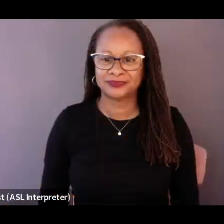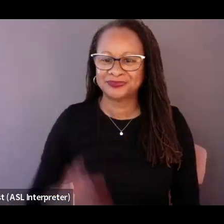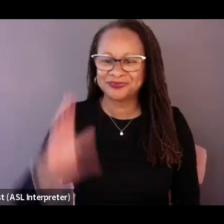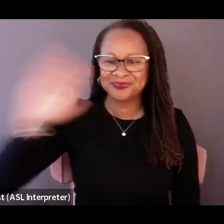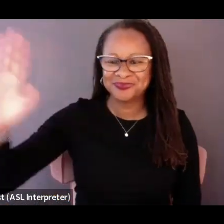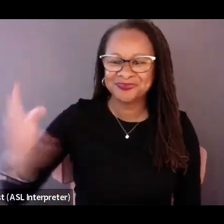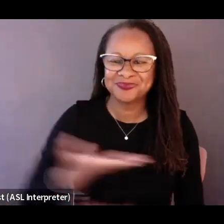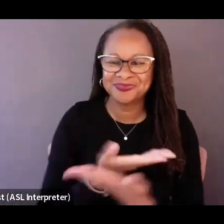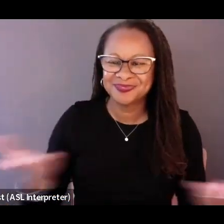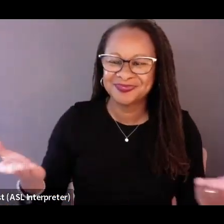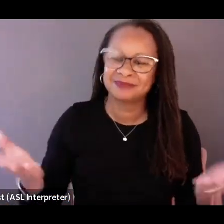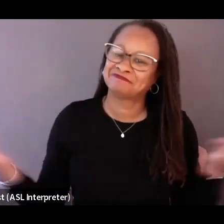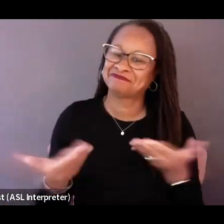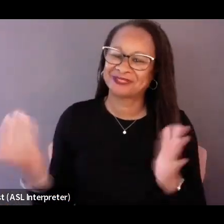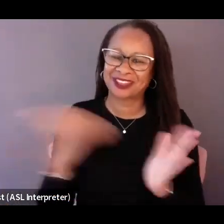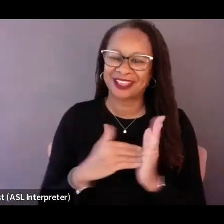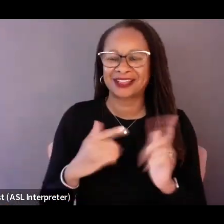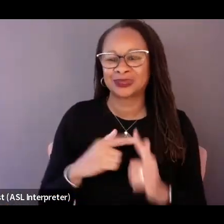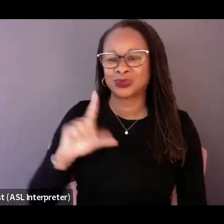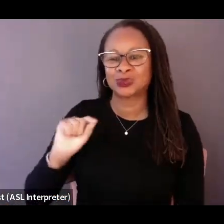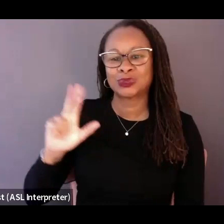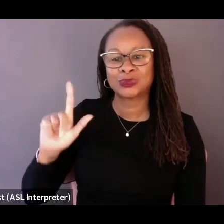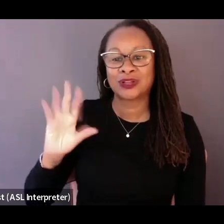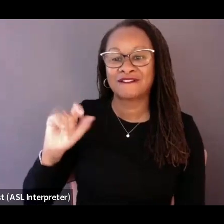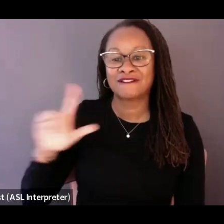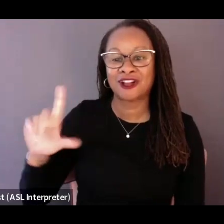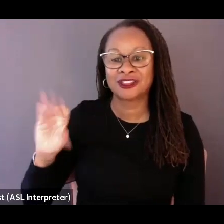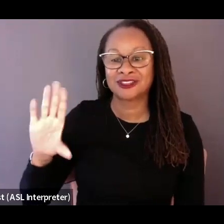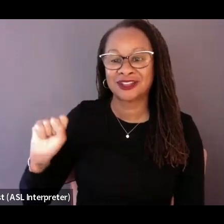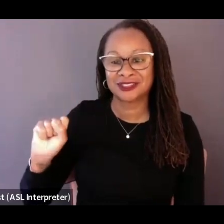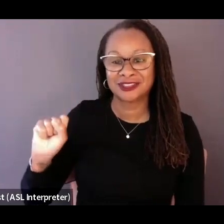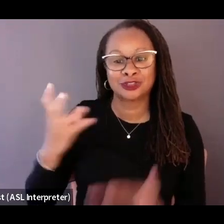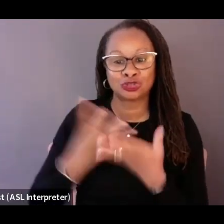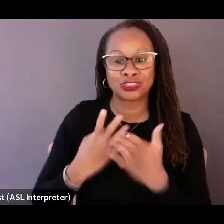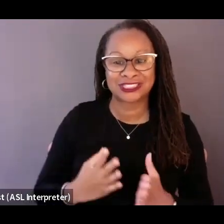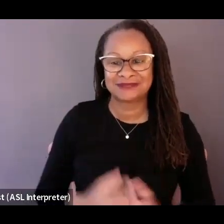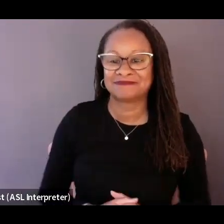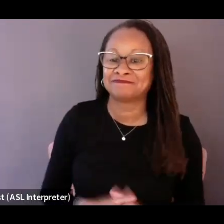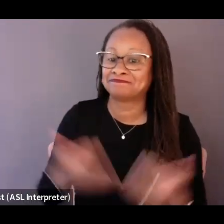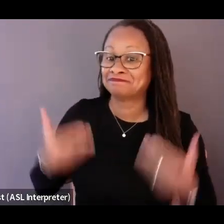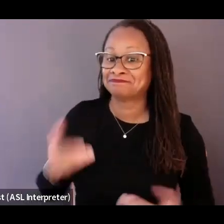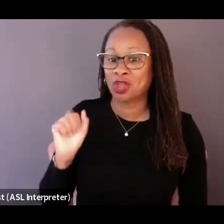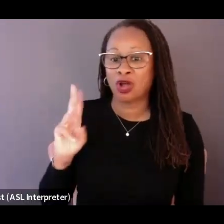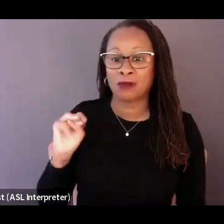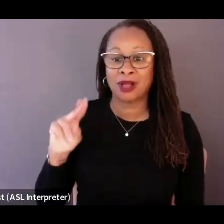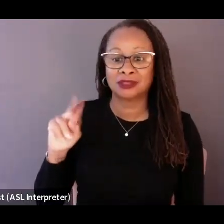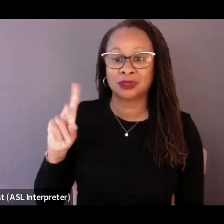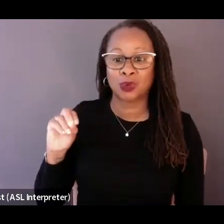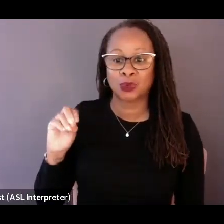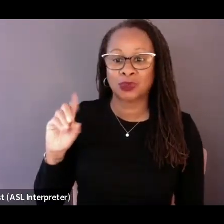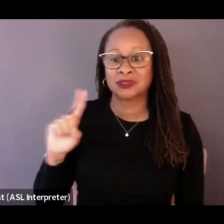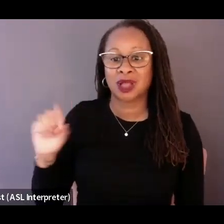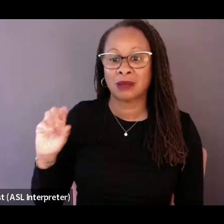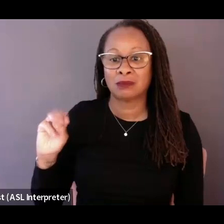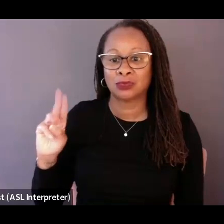Hello, everyone. Welcome to another 2023 FallDocs screening. My name is Armando